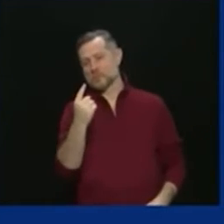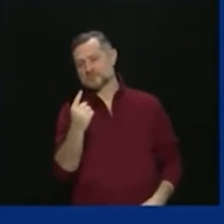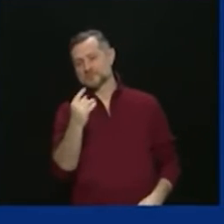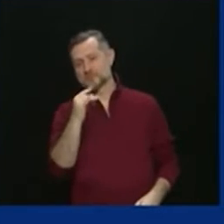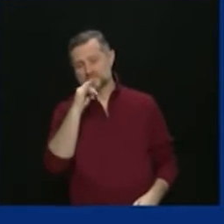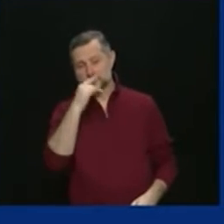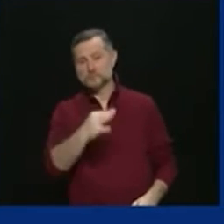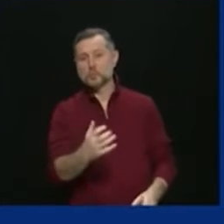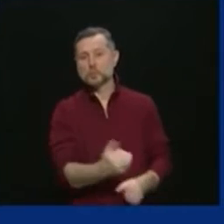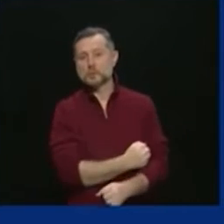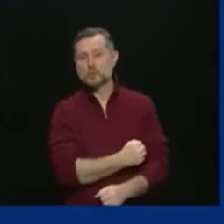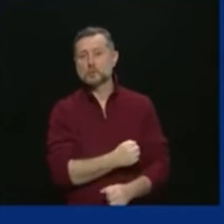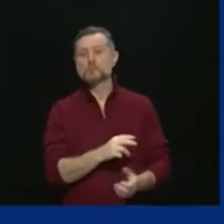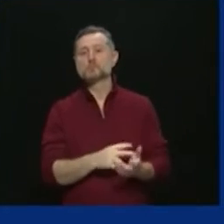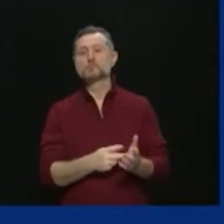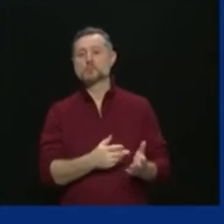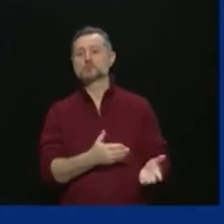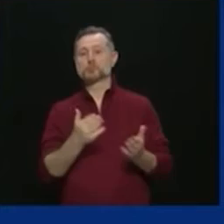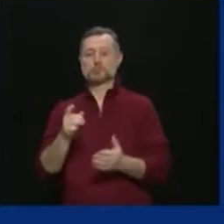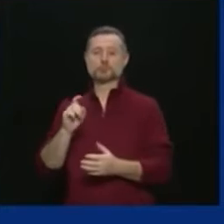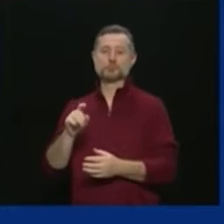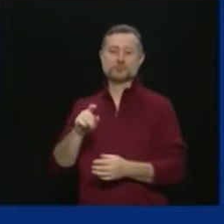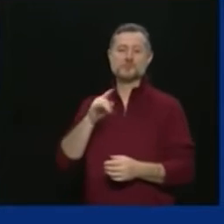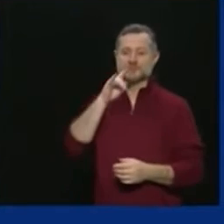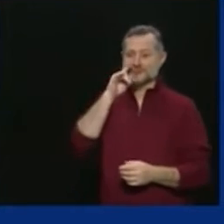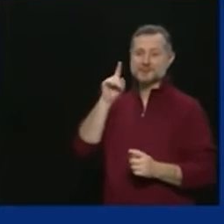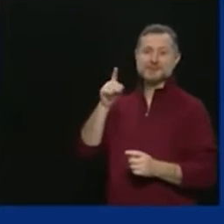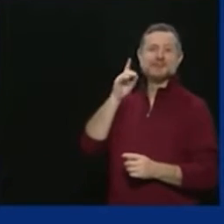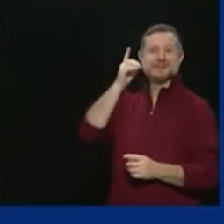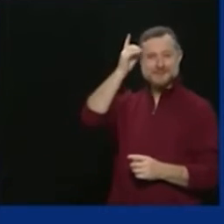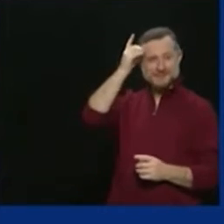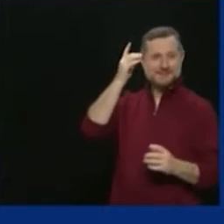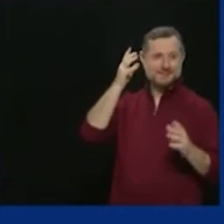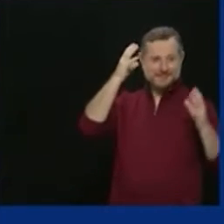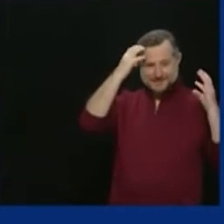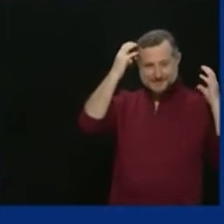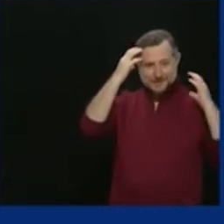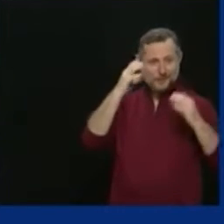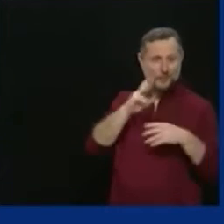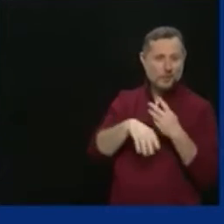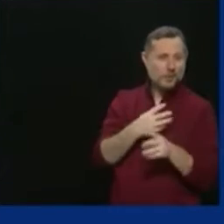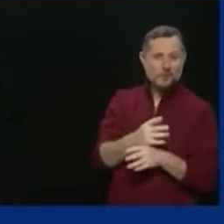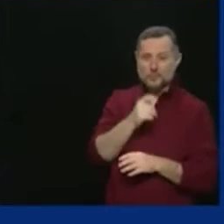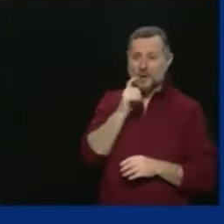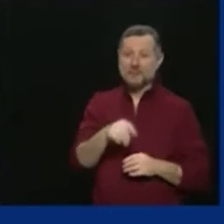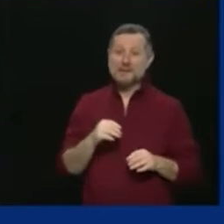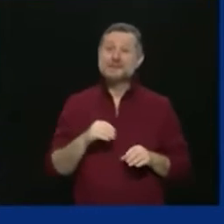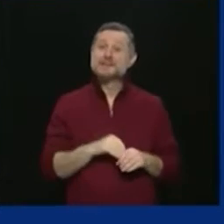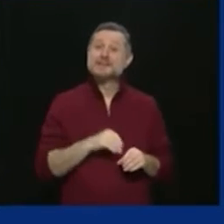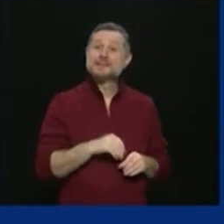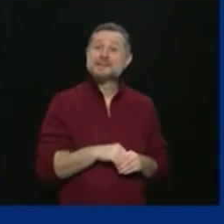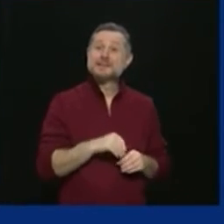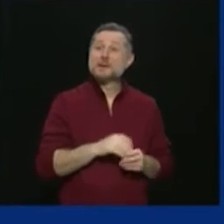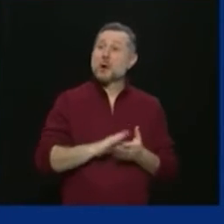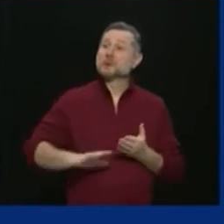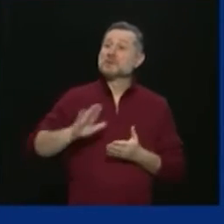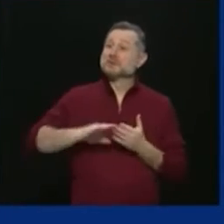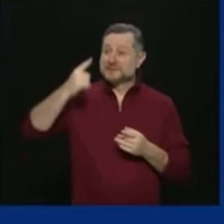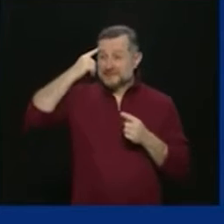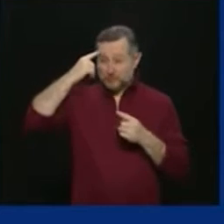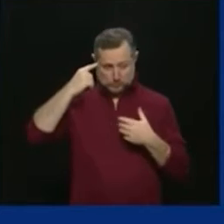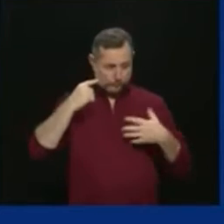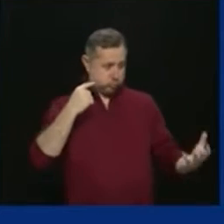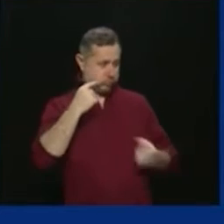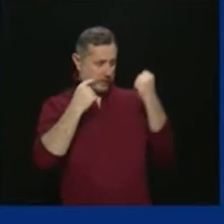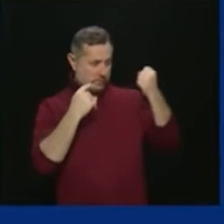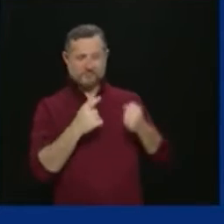to Disney World, because that'd be a very good thing. You'll have extra money now. You don't have to be saving for college. So everybody with children needs to do this. We'll be announcing